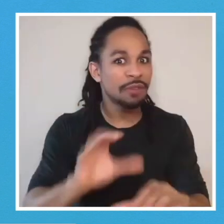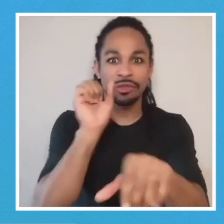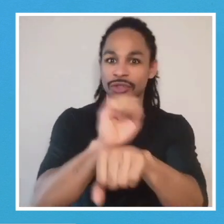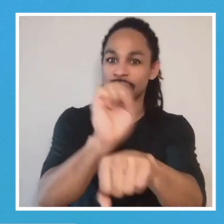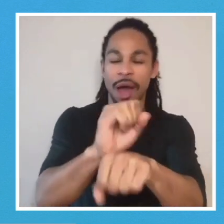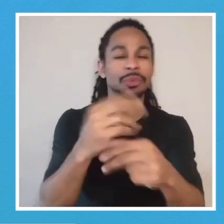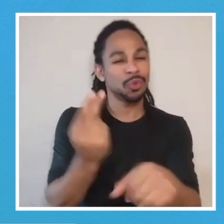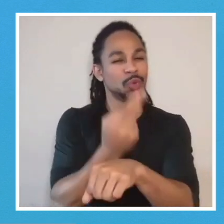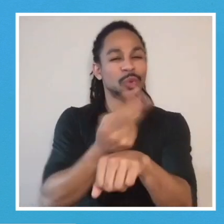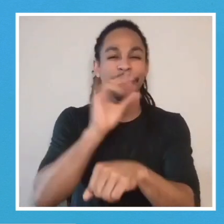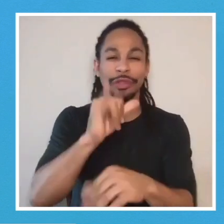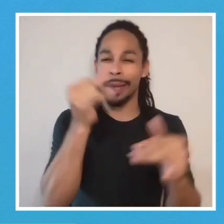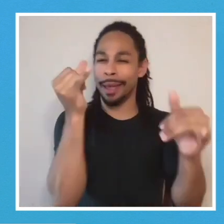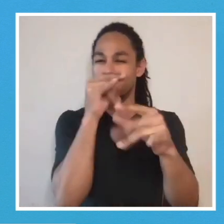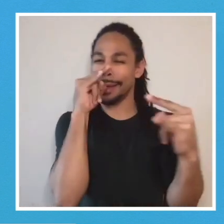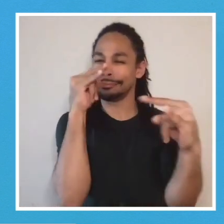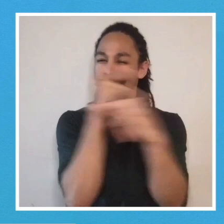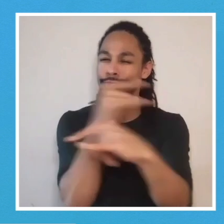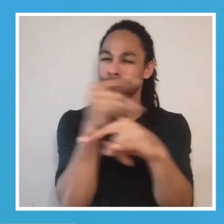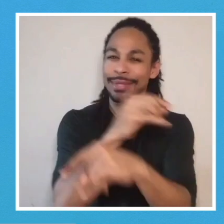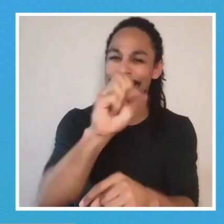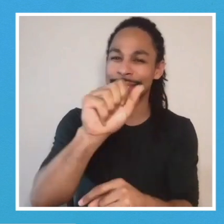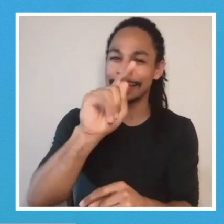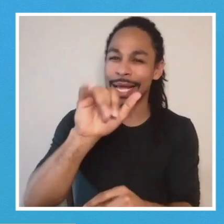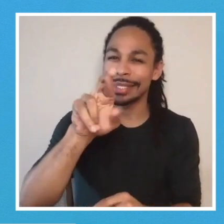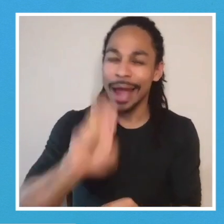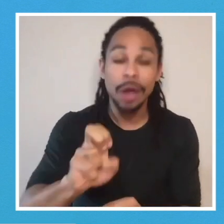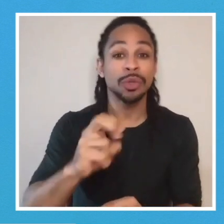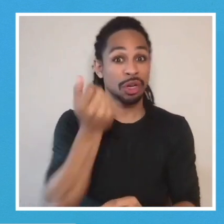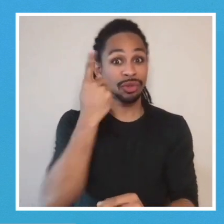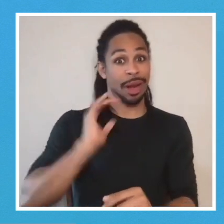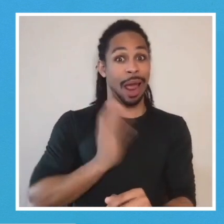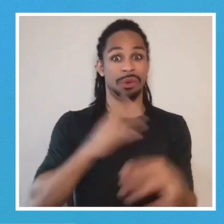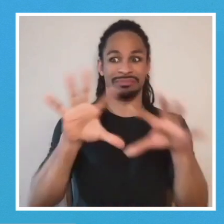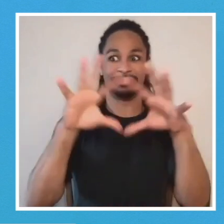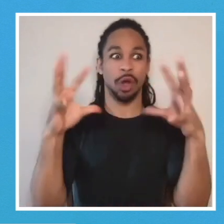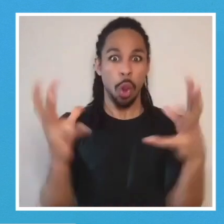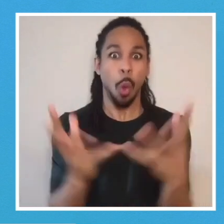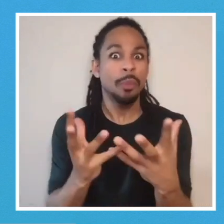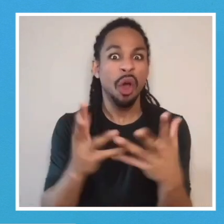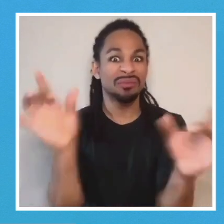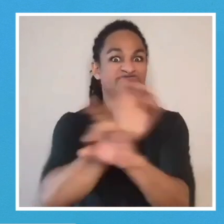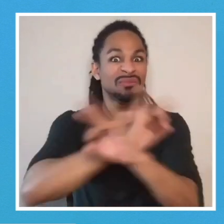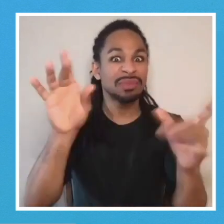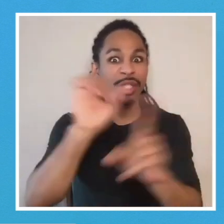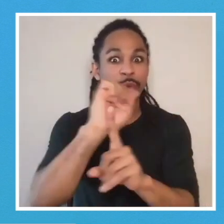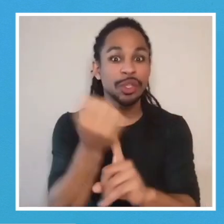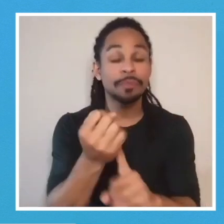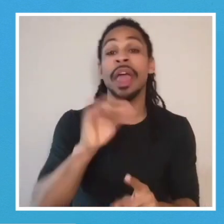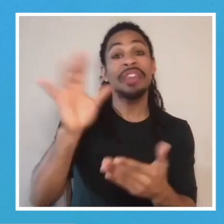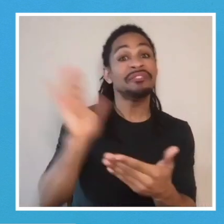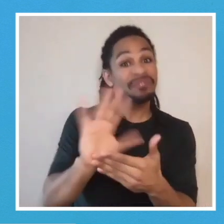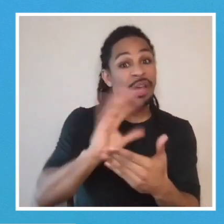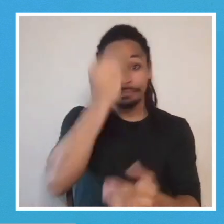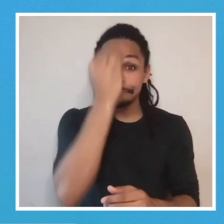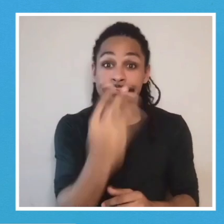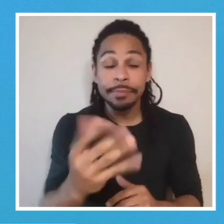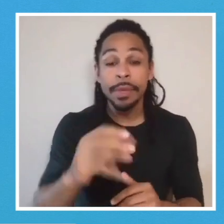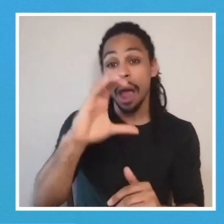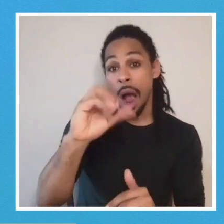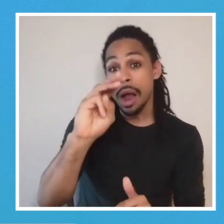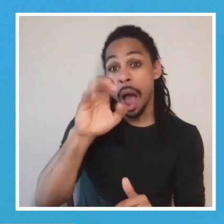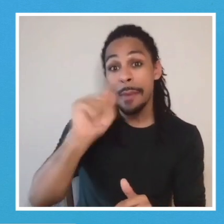help us better understand the absurdity of our global situation. In the film, spoiler alert, a comet is